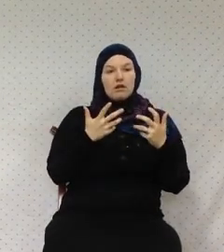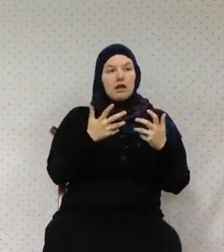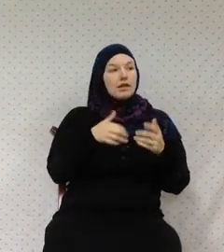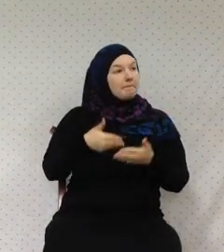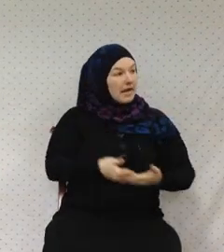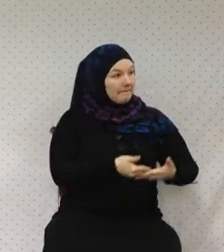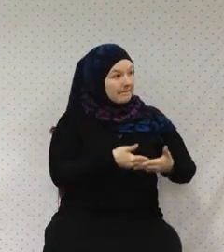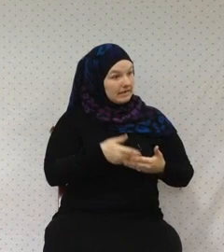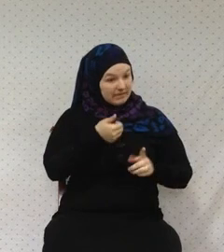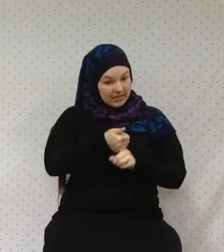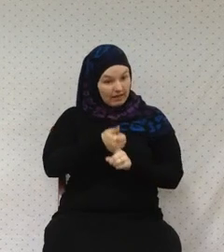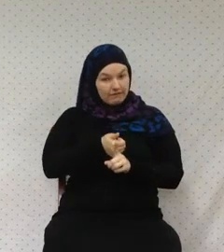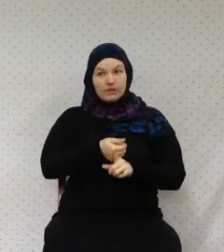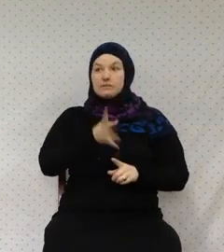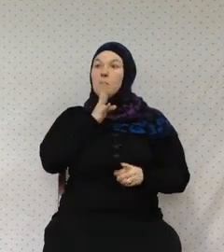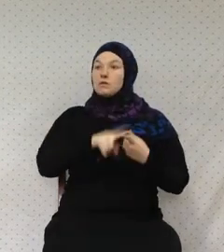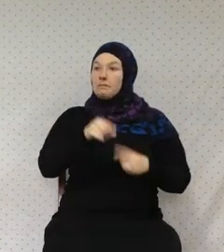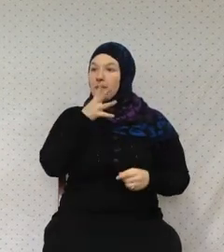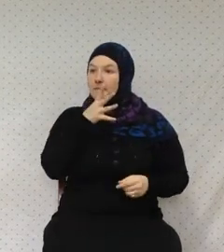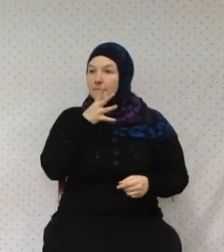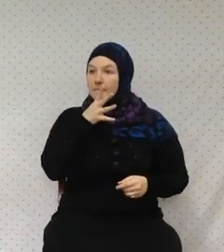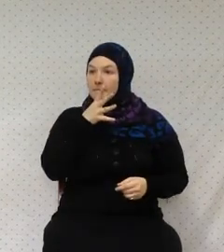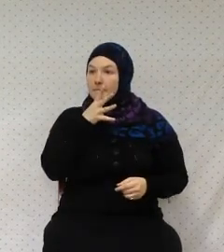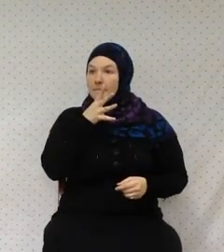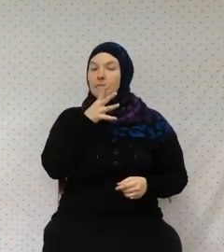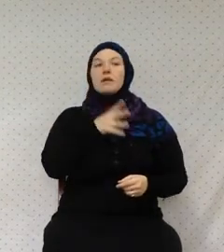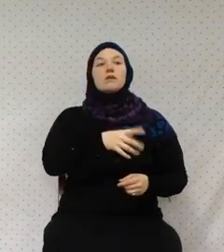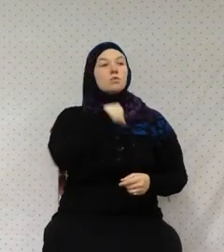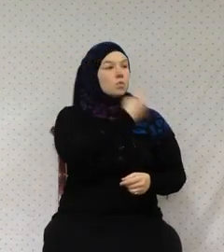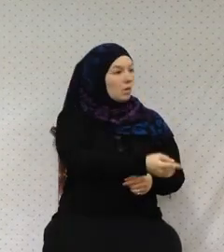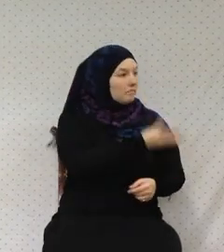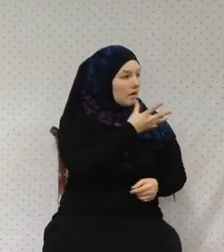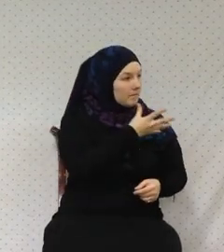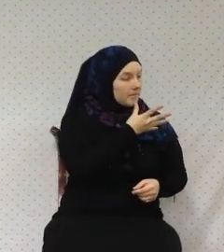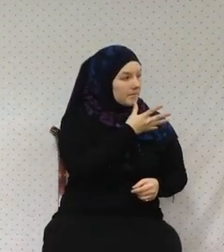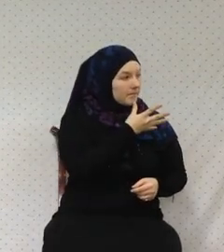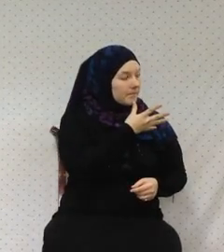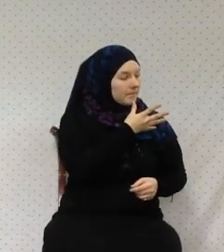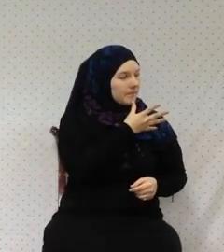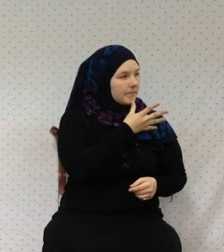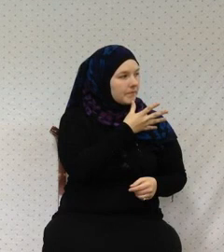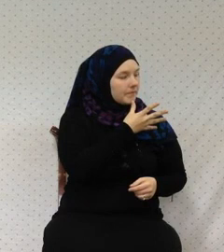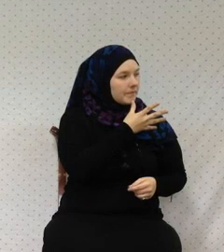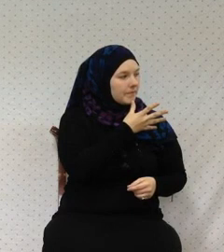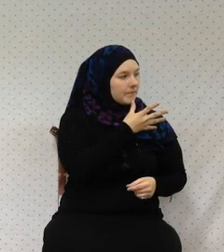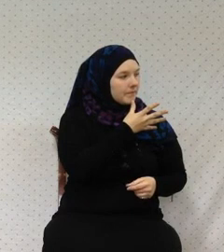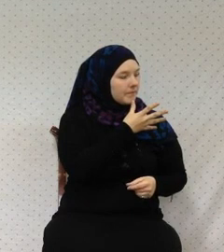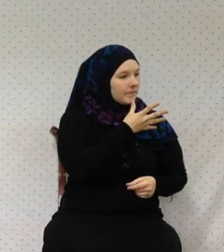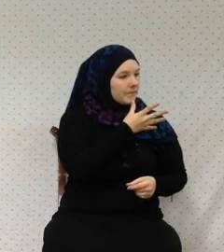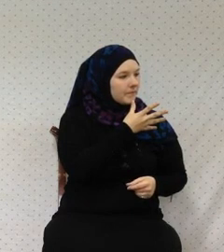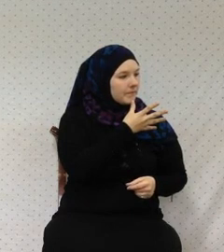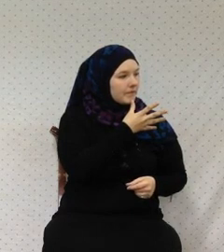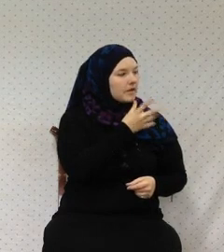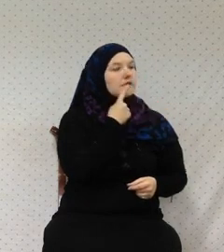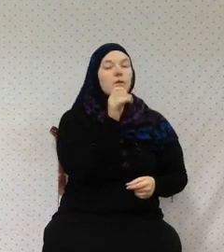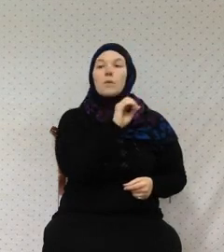to her and said, "Qa'i ummah wa la tarji'i fa innaka 'ala al-haq."